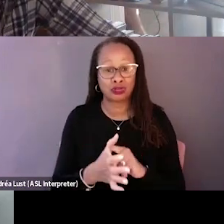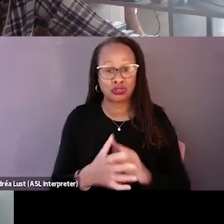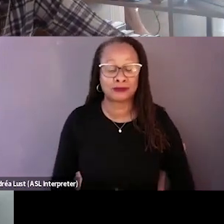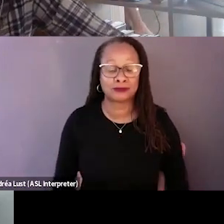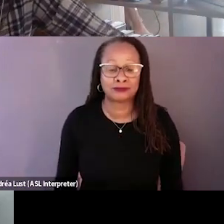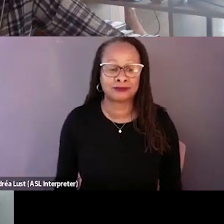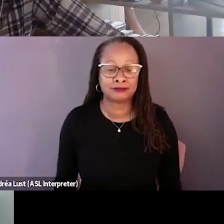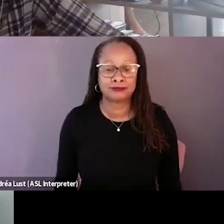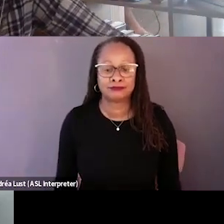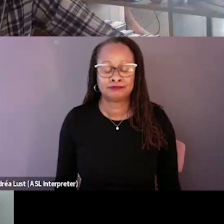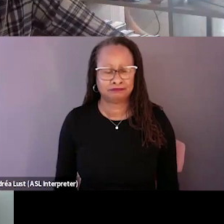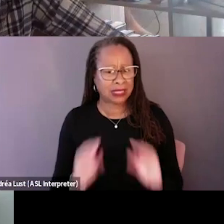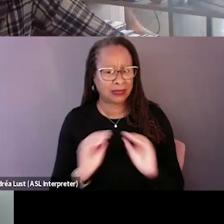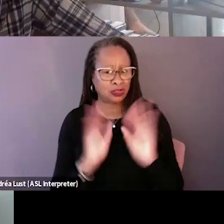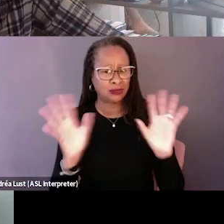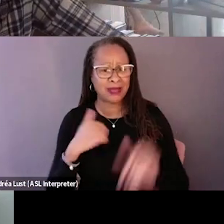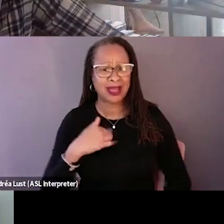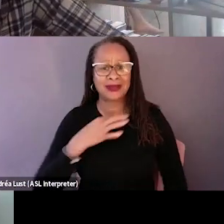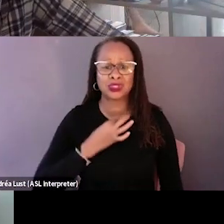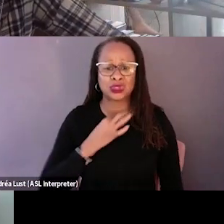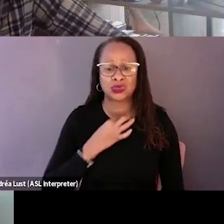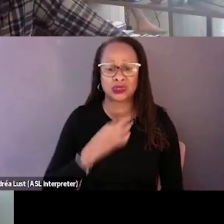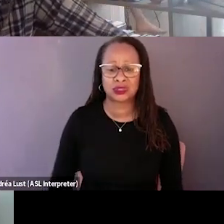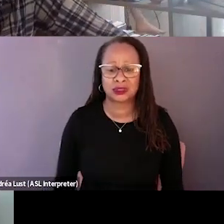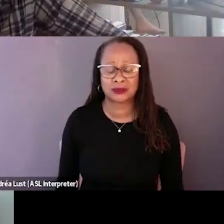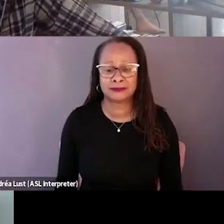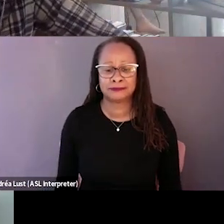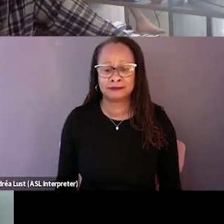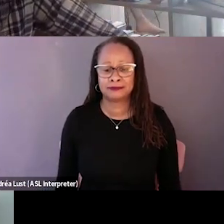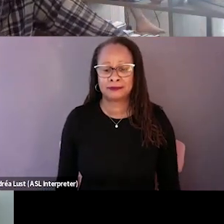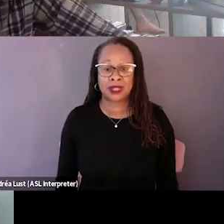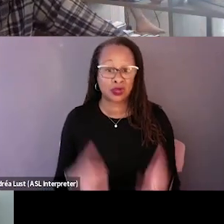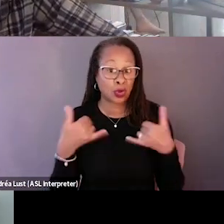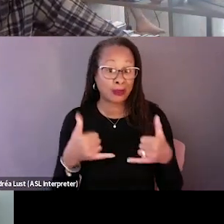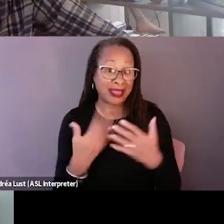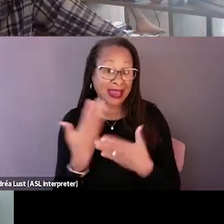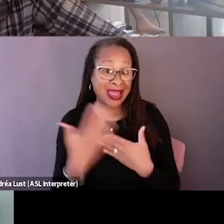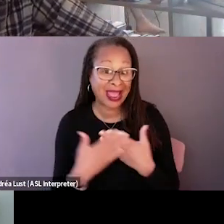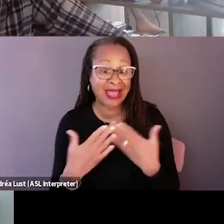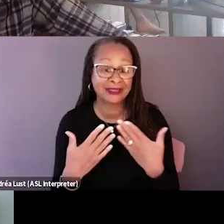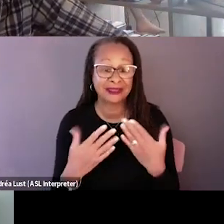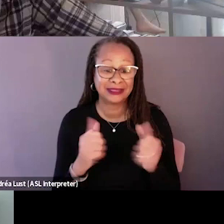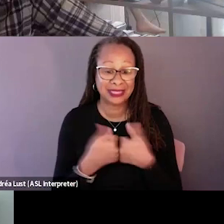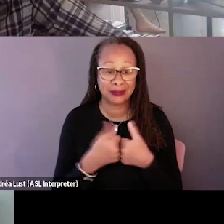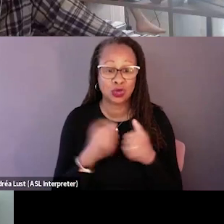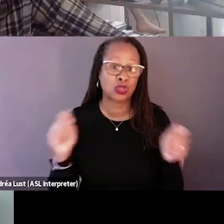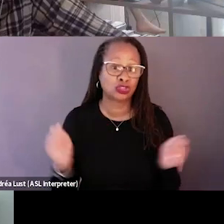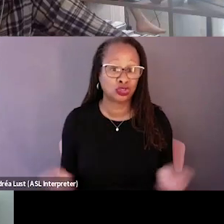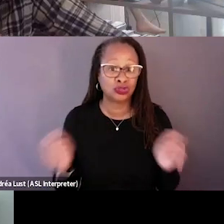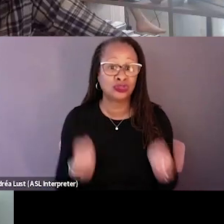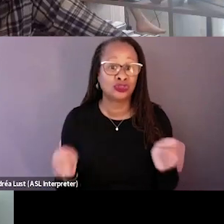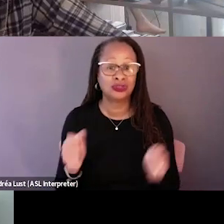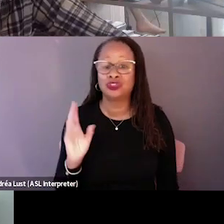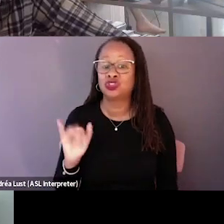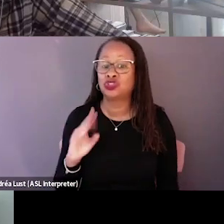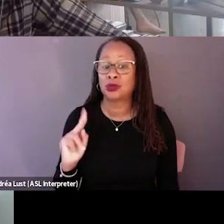Yeah, definitely. And I was curious if you played hand games or jump ropes as kids yourselves, and then